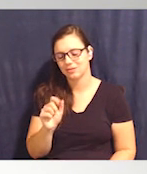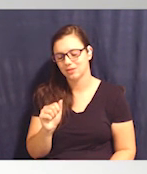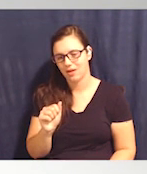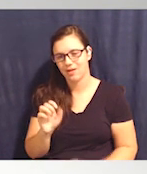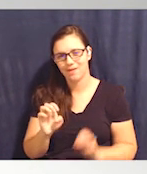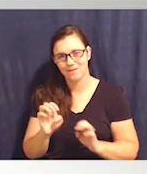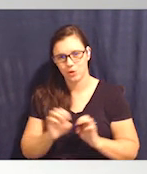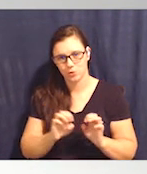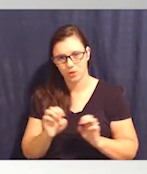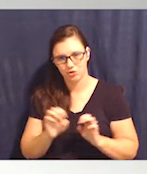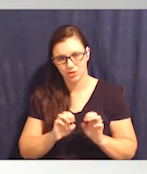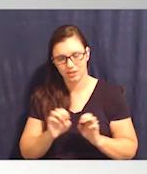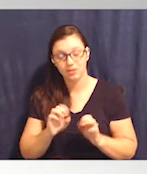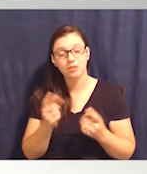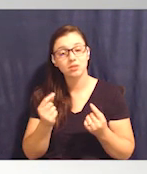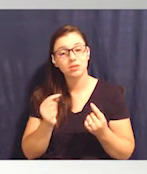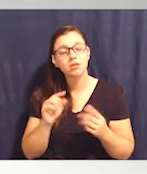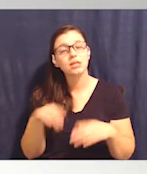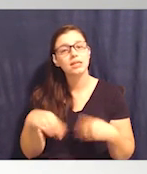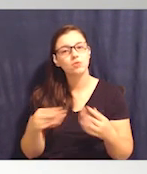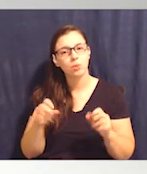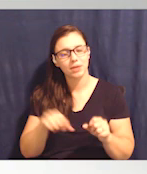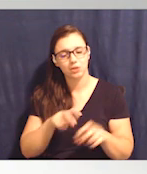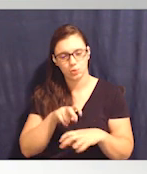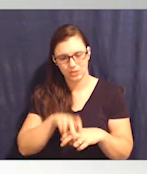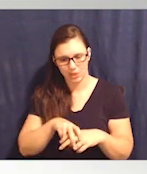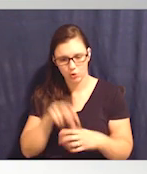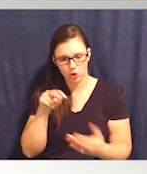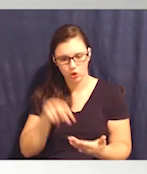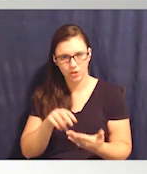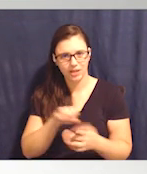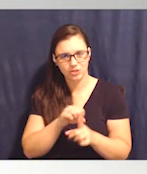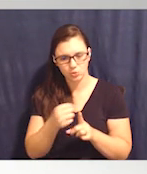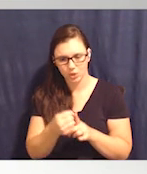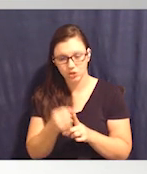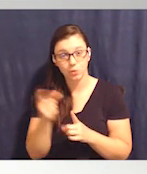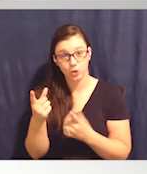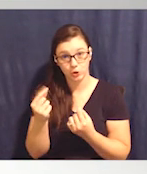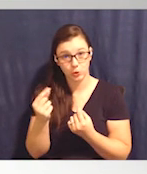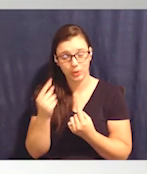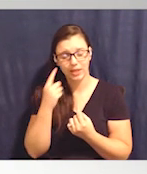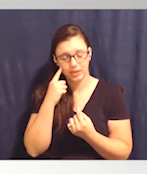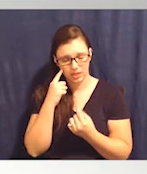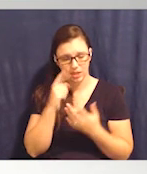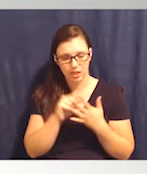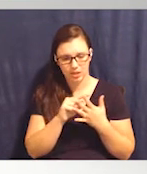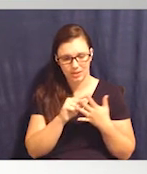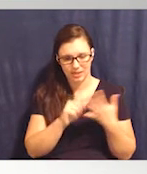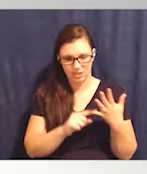sit down and look at a situation or what you're doing and say, these are the things that I liked.